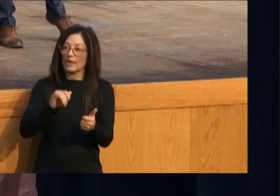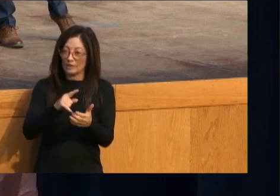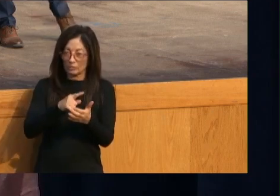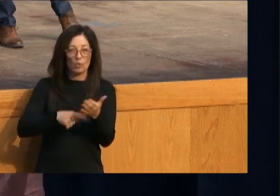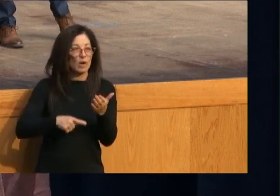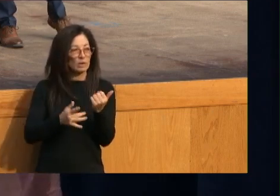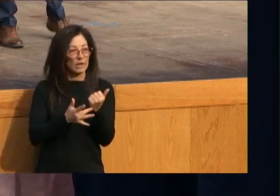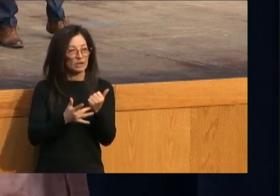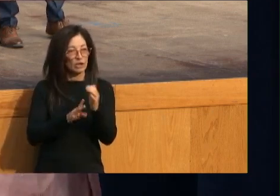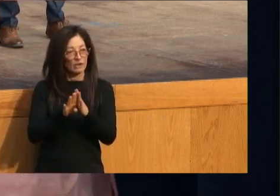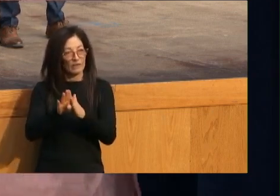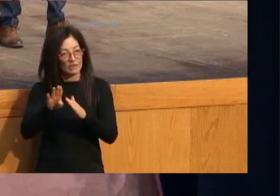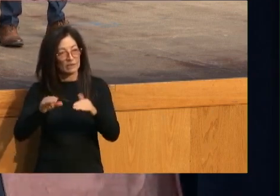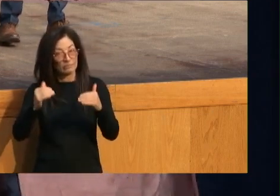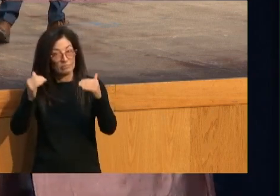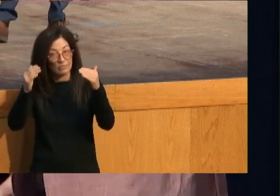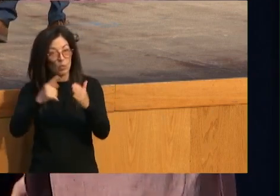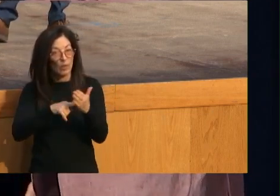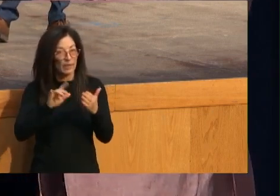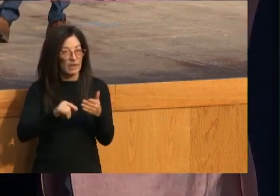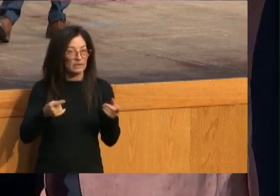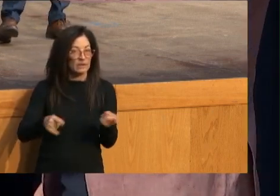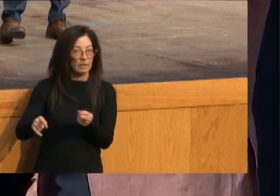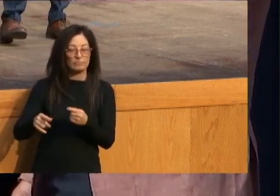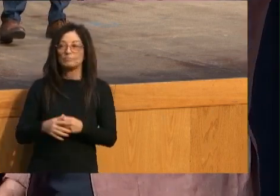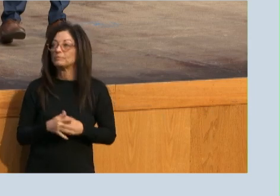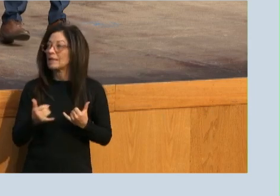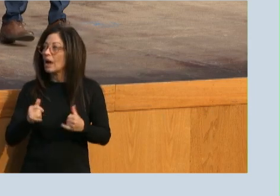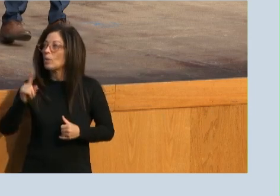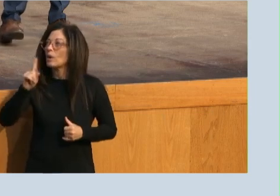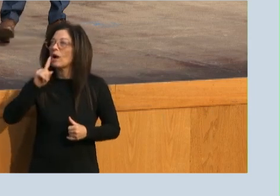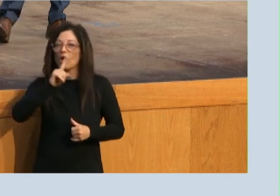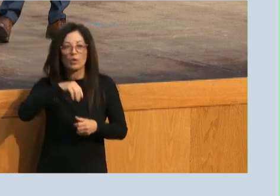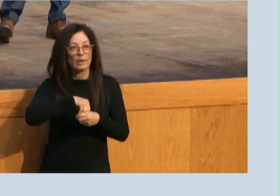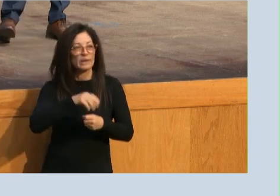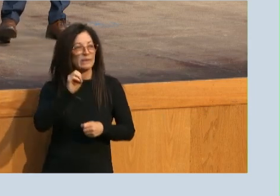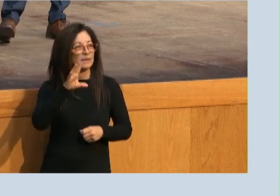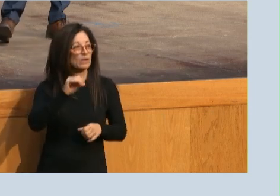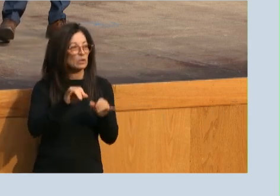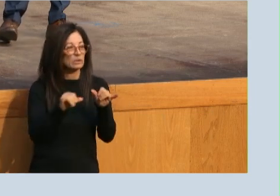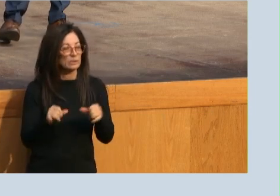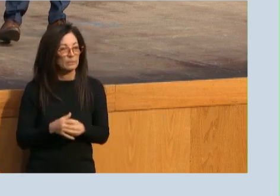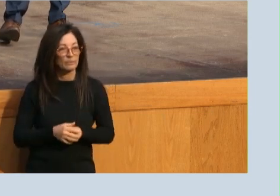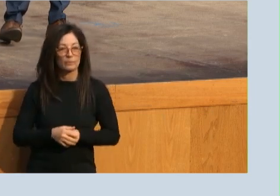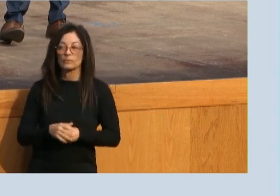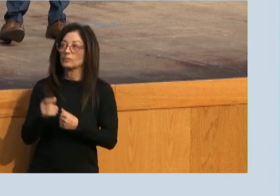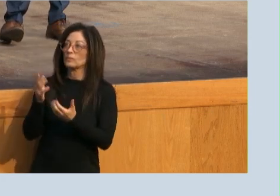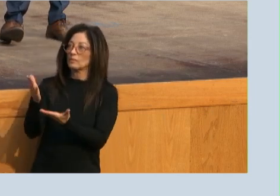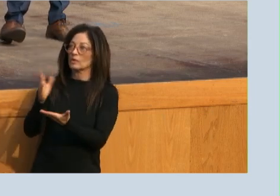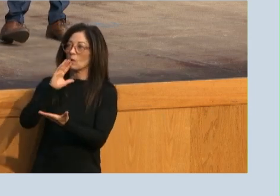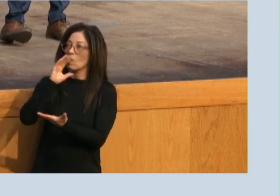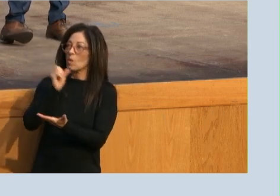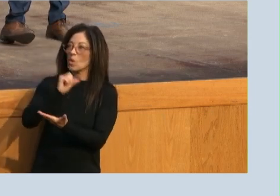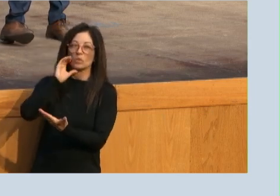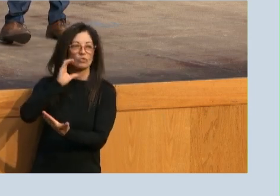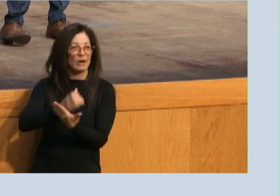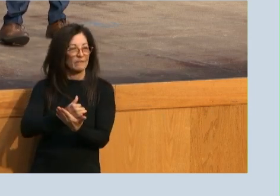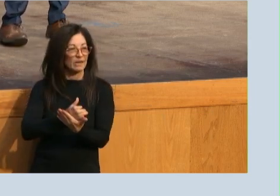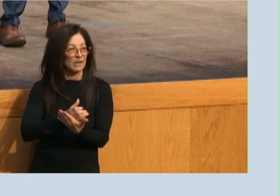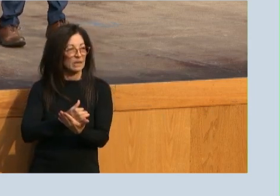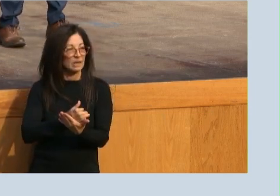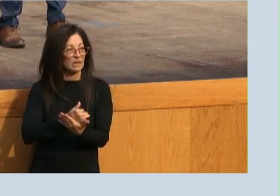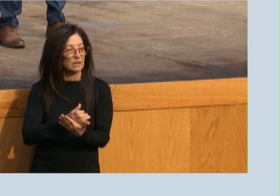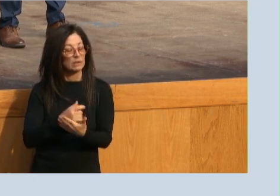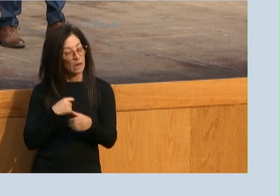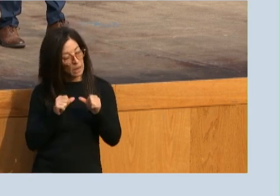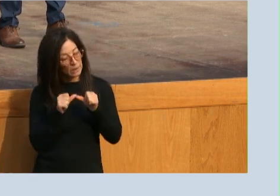done. So where are we now in the ecosystem? This is an old graphic. I